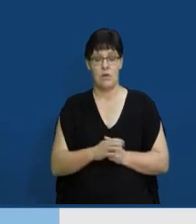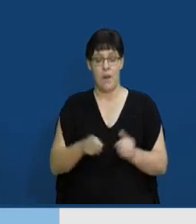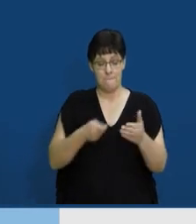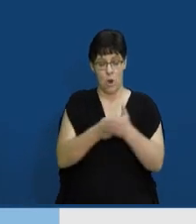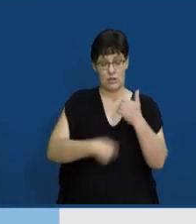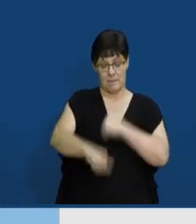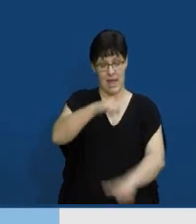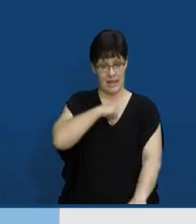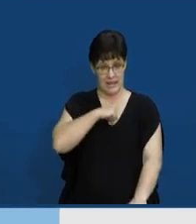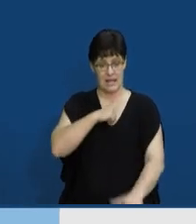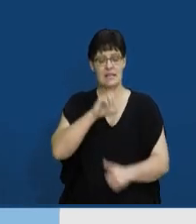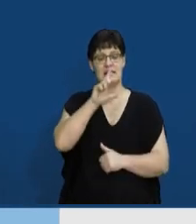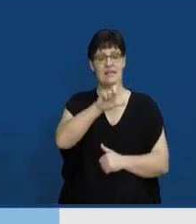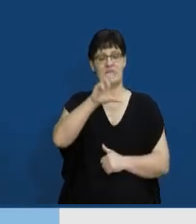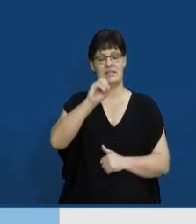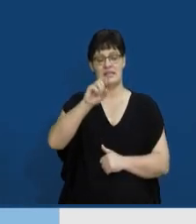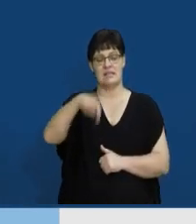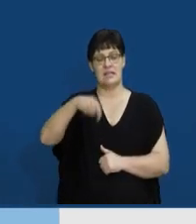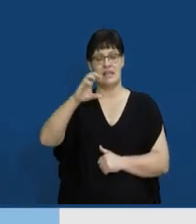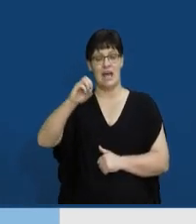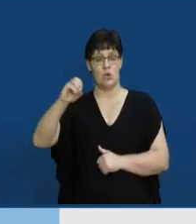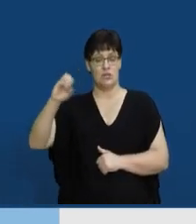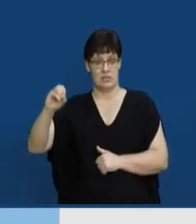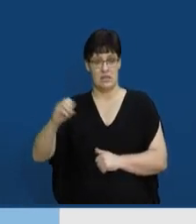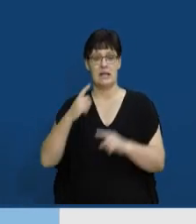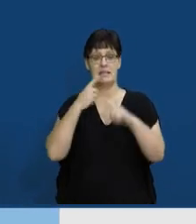was 70,000 times